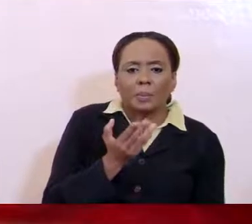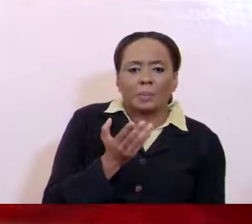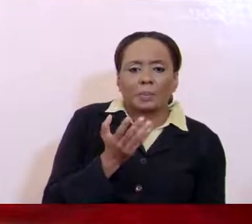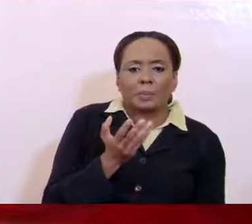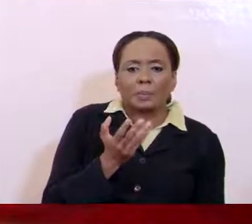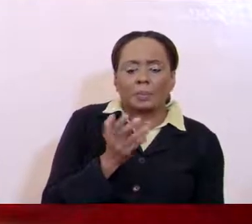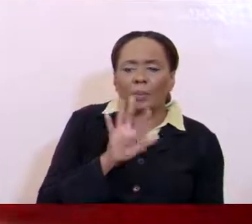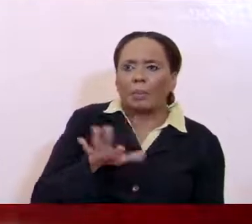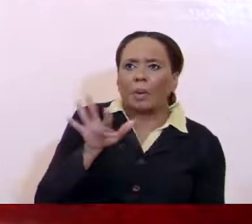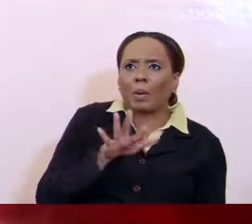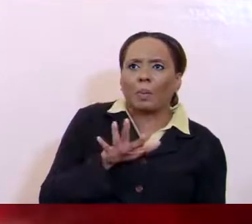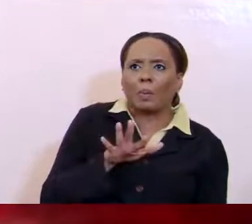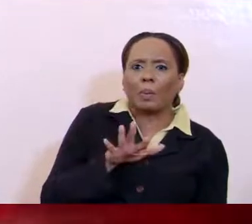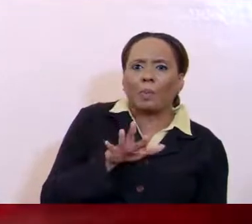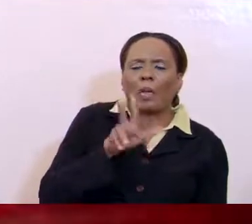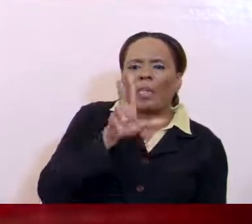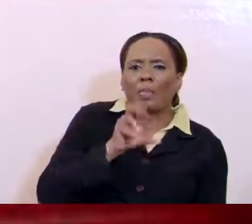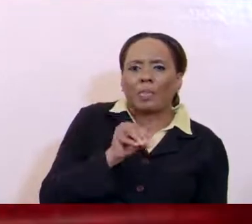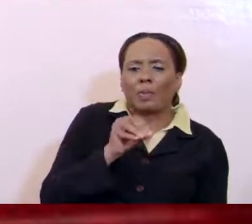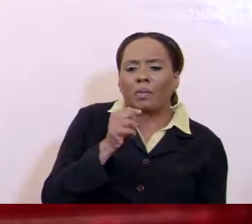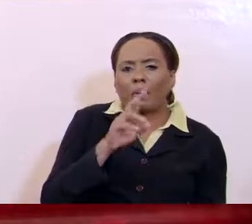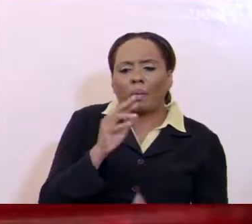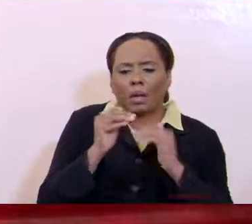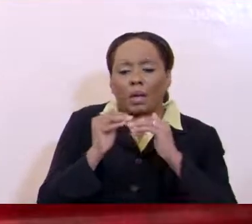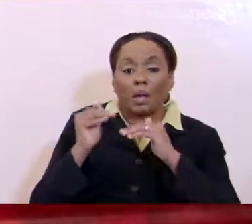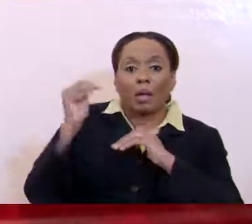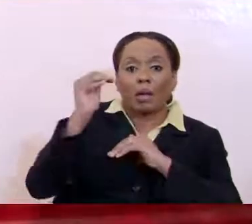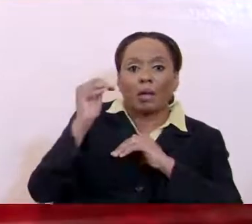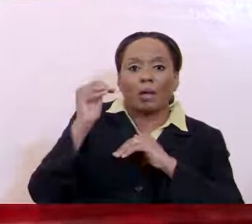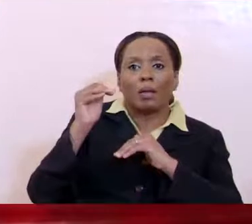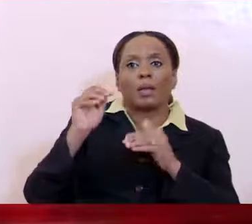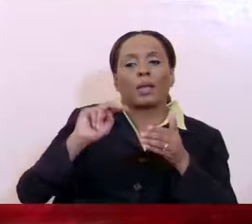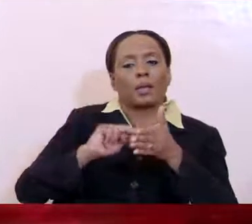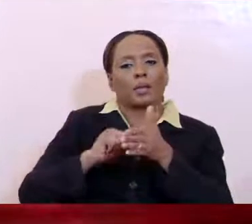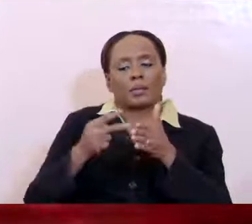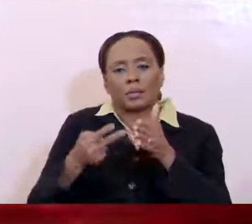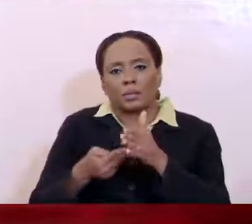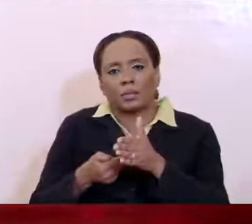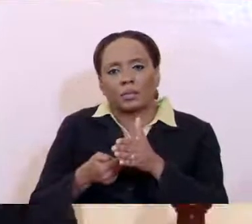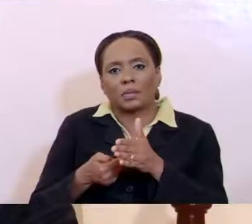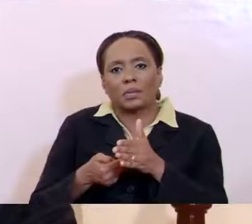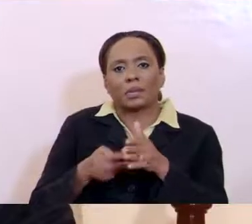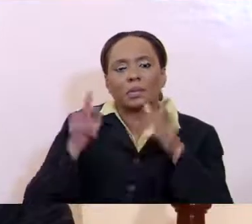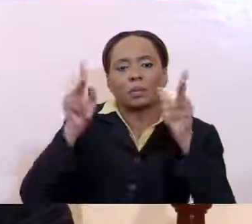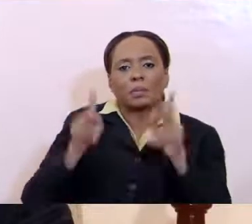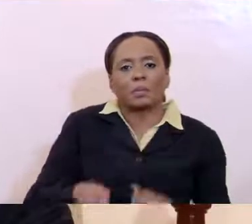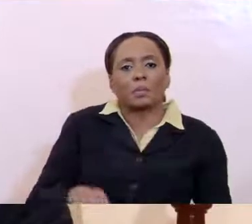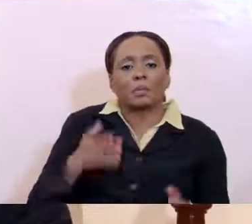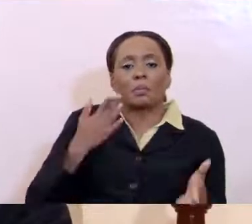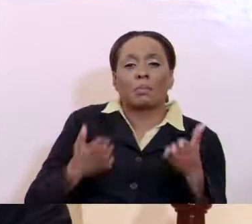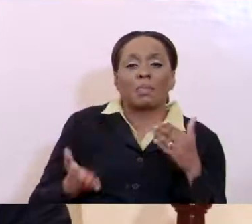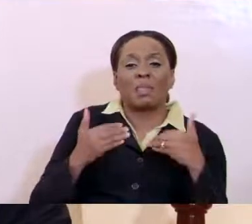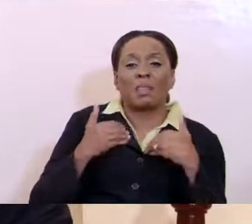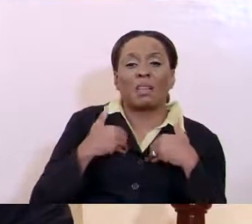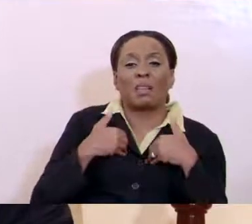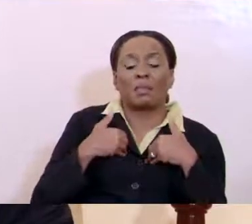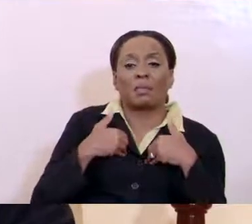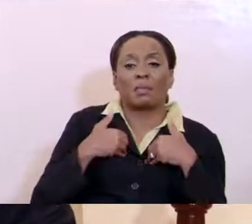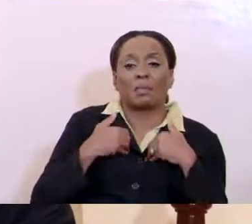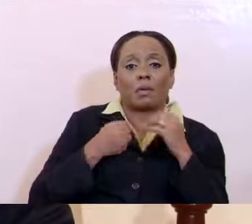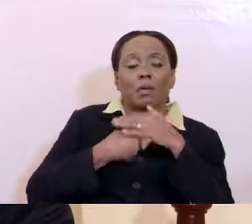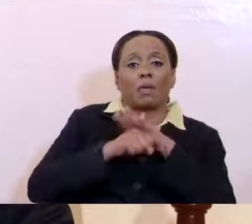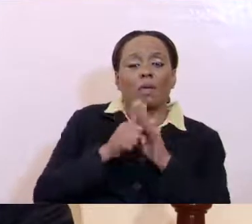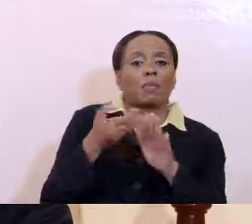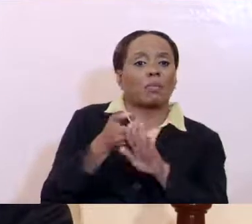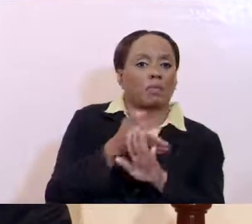is say around 30 or higher, it is indicating or suggesting that this person may have had COVID previously. We don't